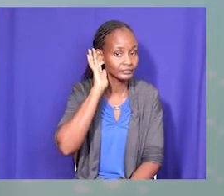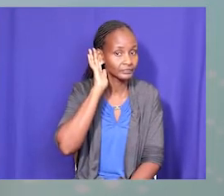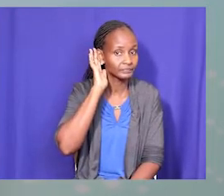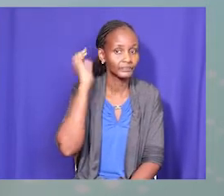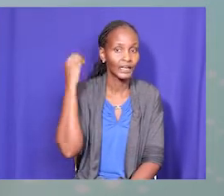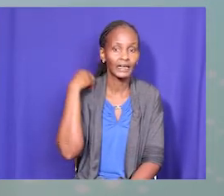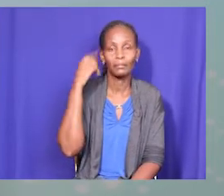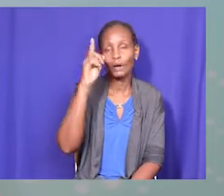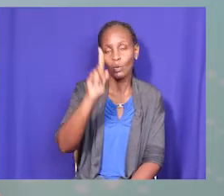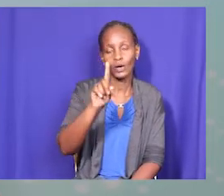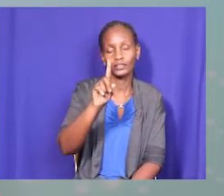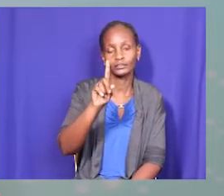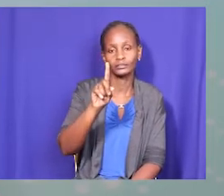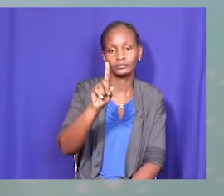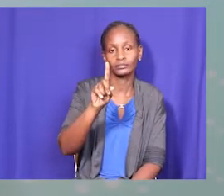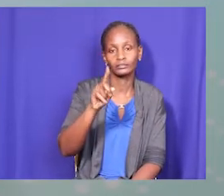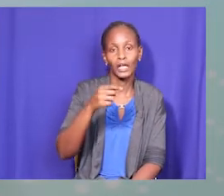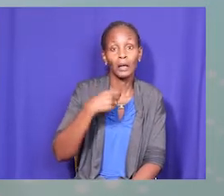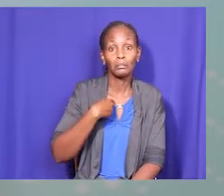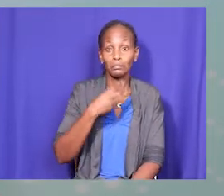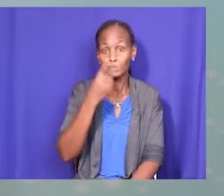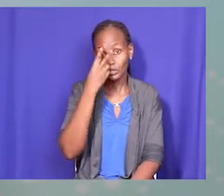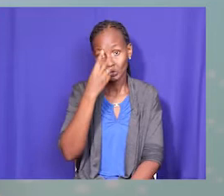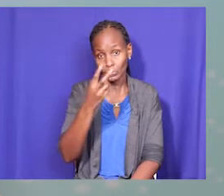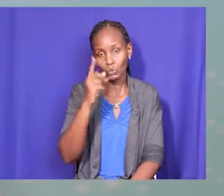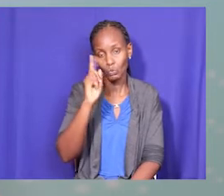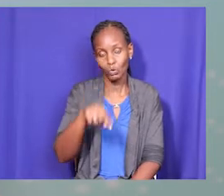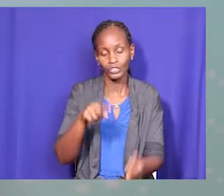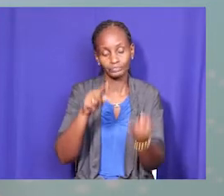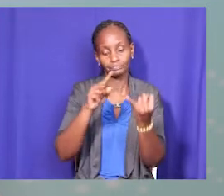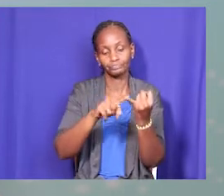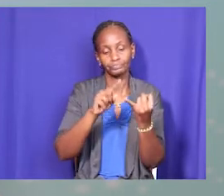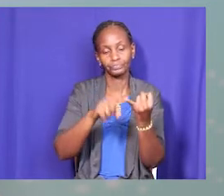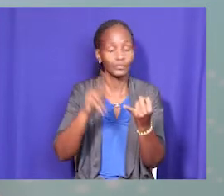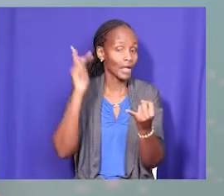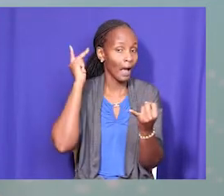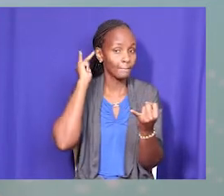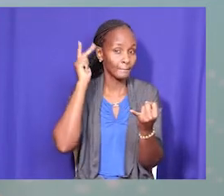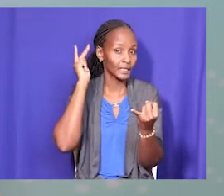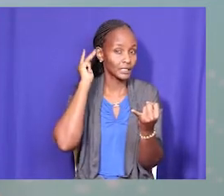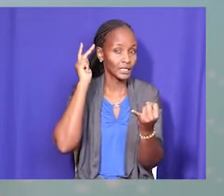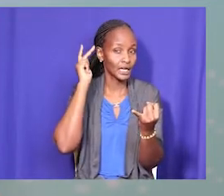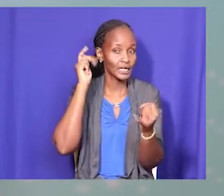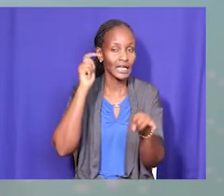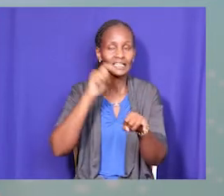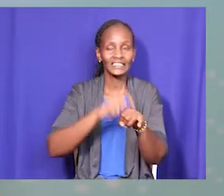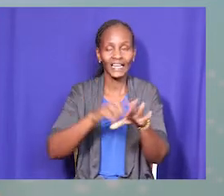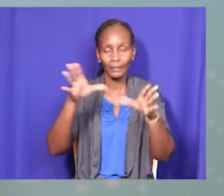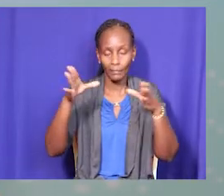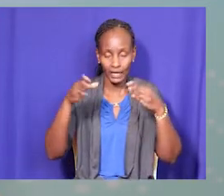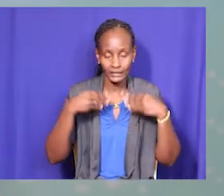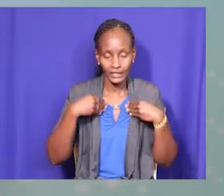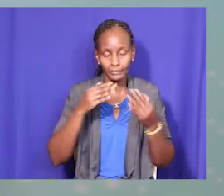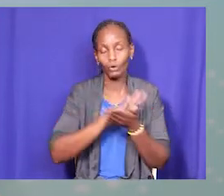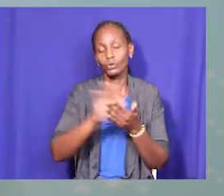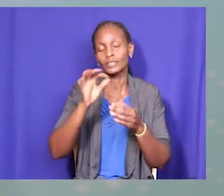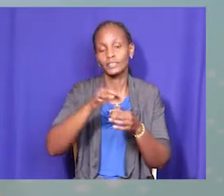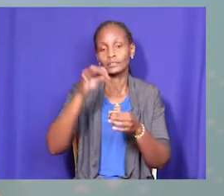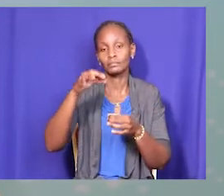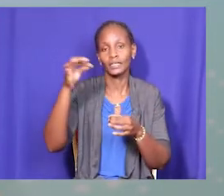Number one, what I saw was that Peter, after he received the Holy